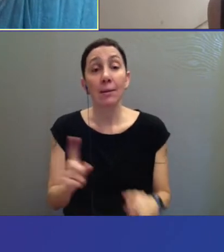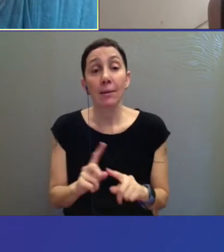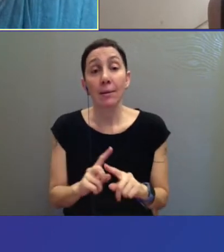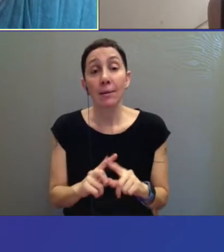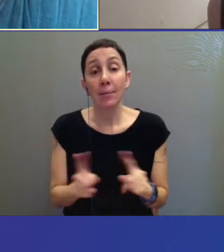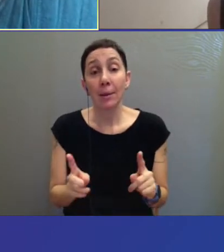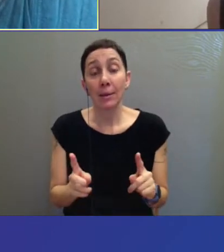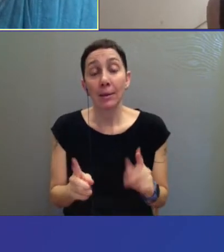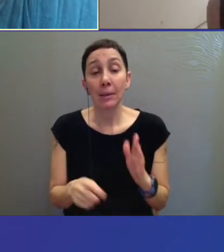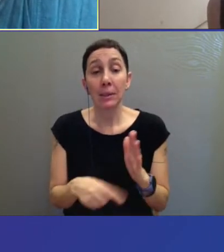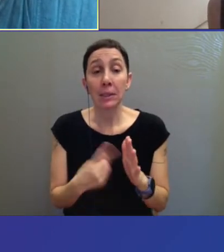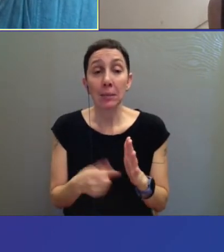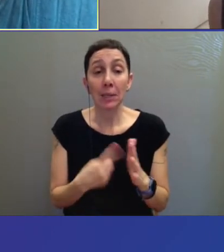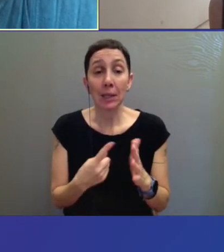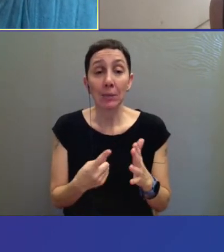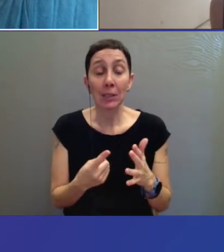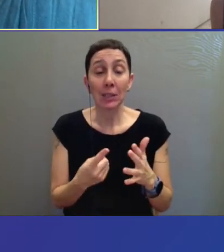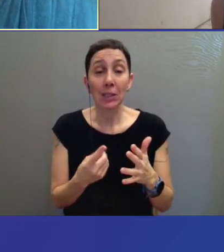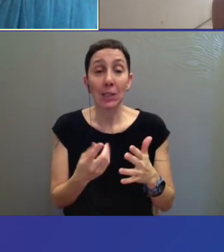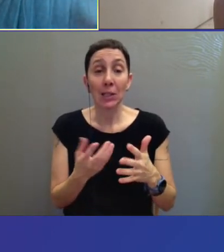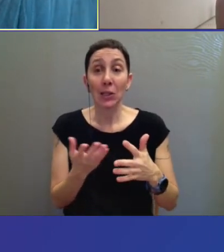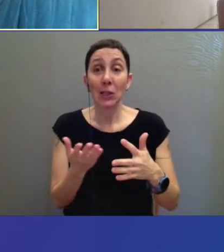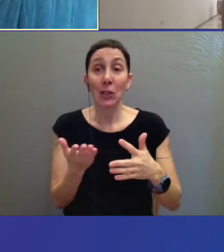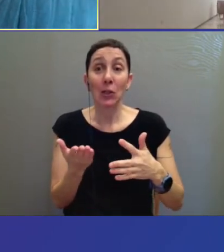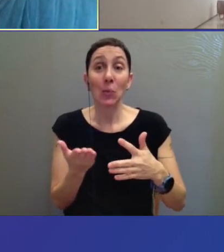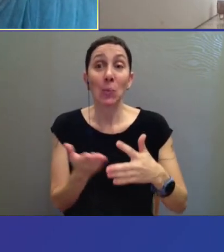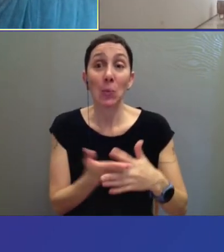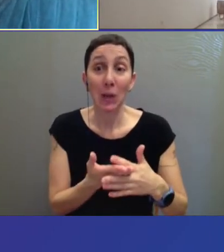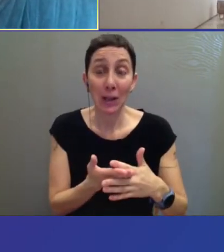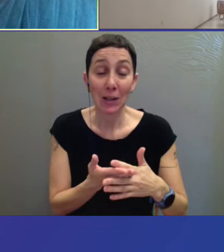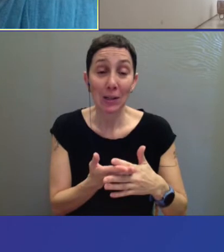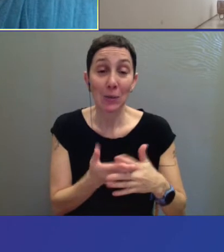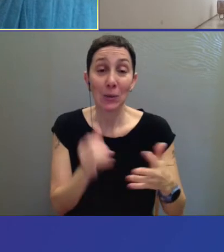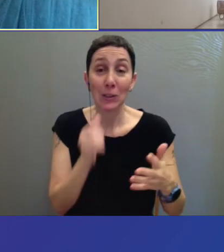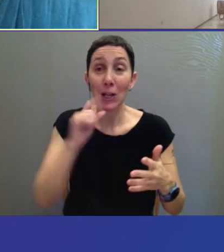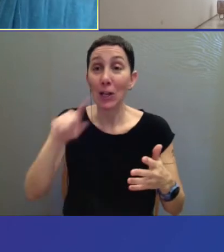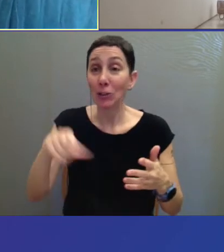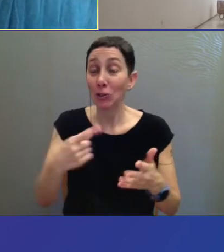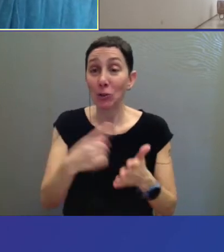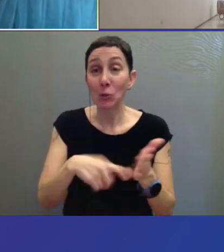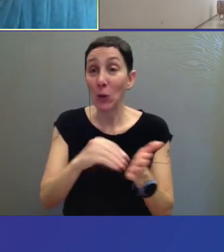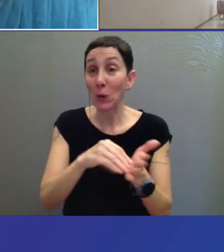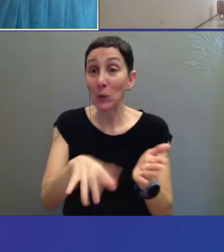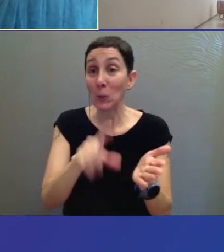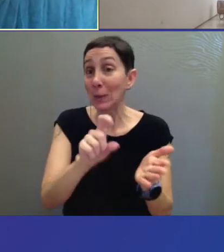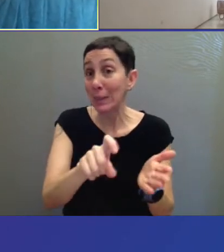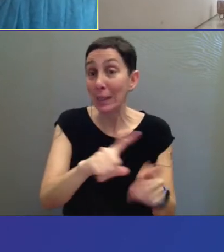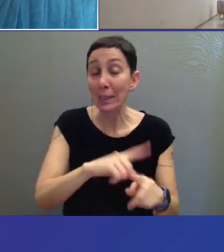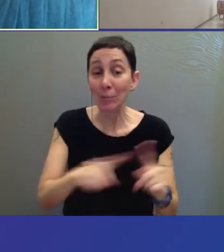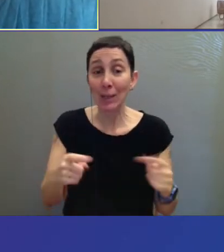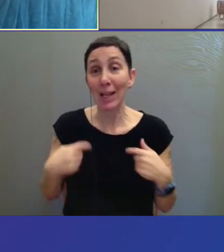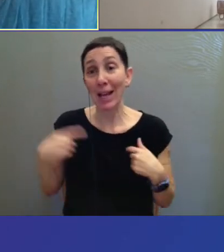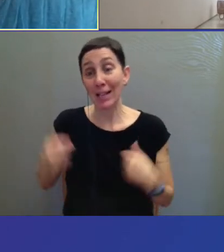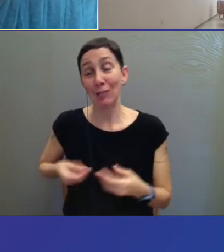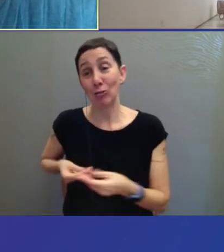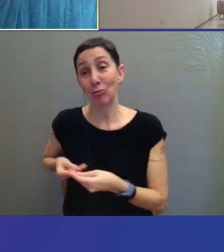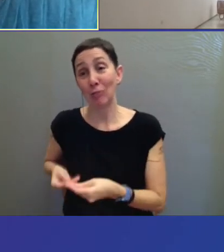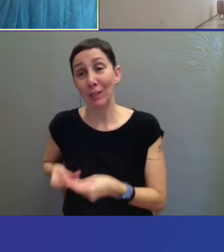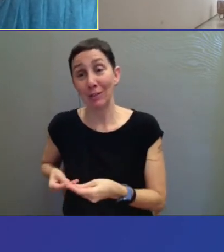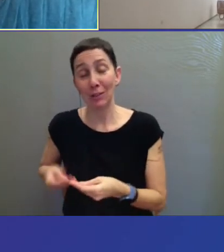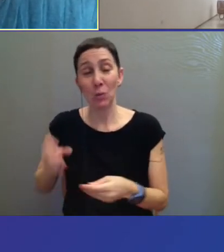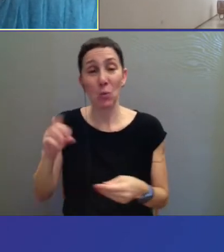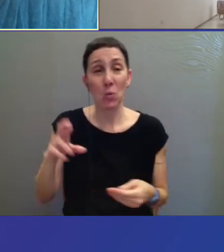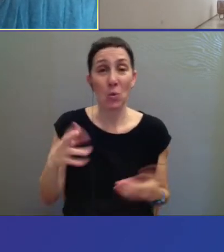breaks were sometimes not necessarily based on only the students, but they were also based on, I need to breastfeed, or, you